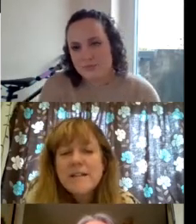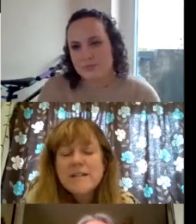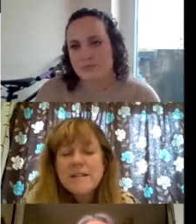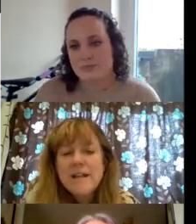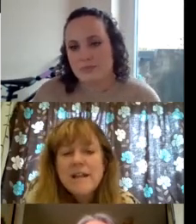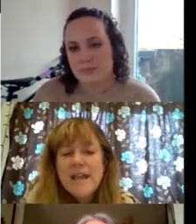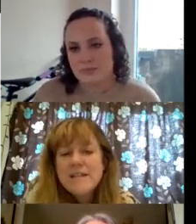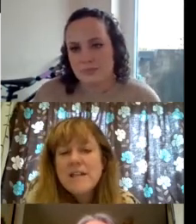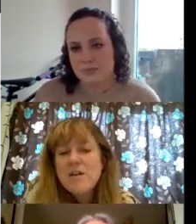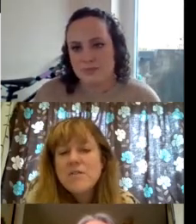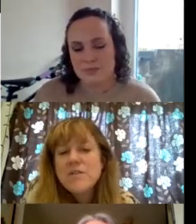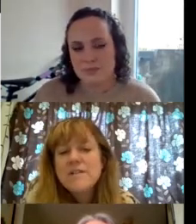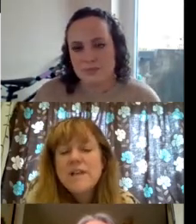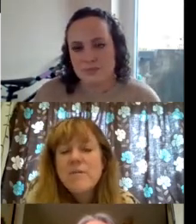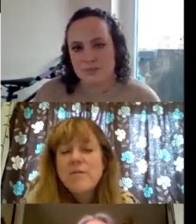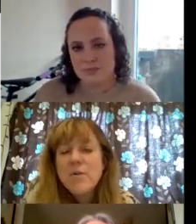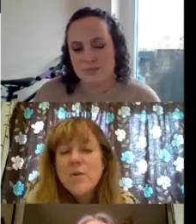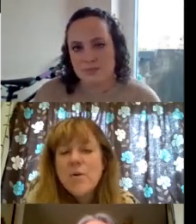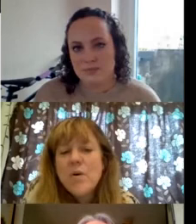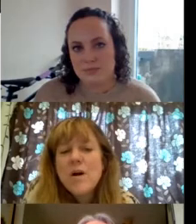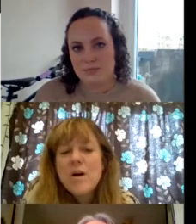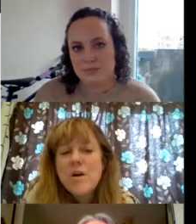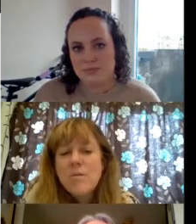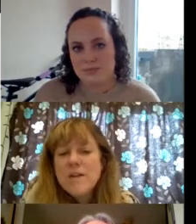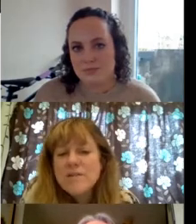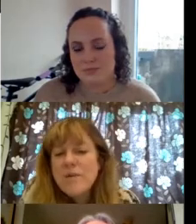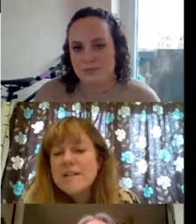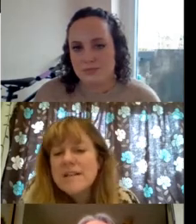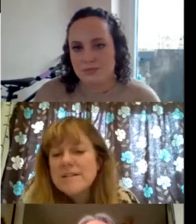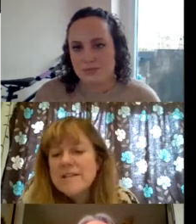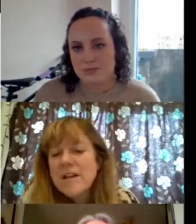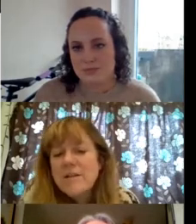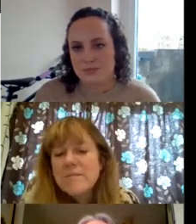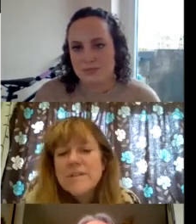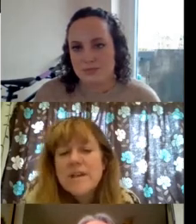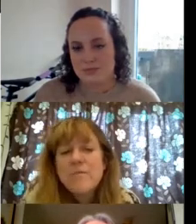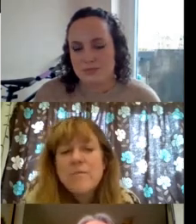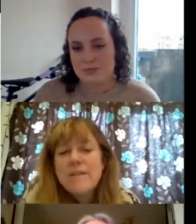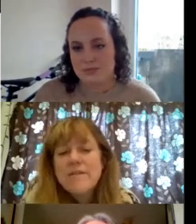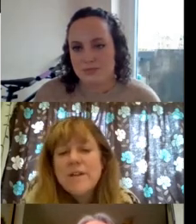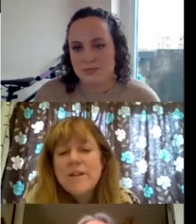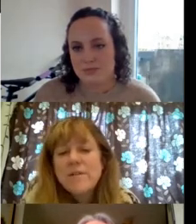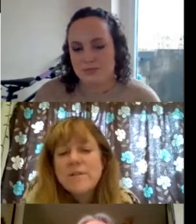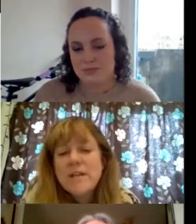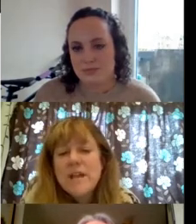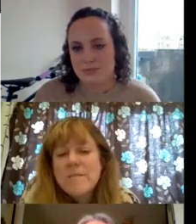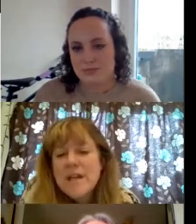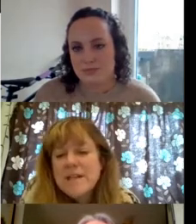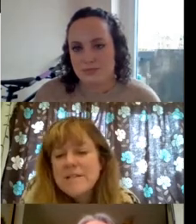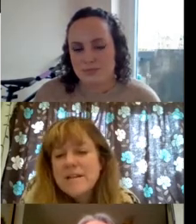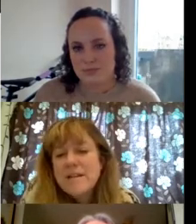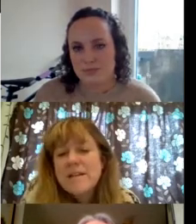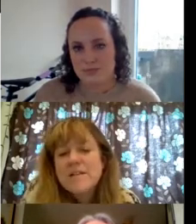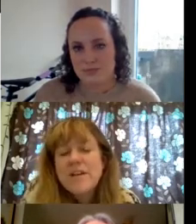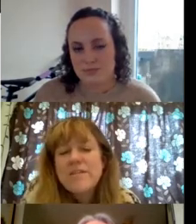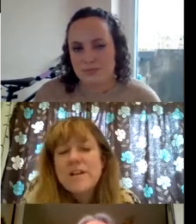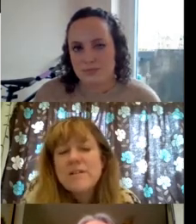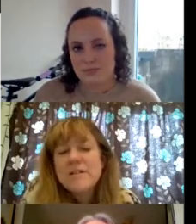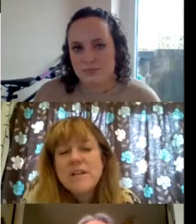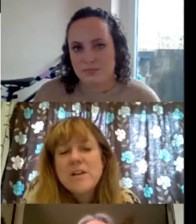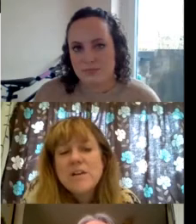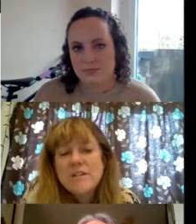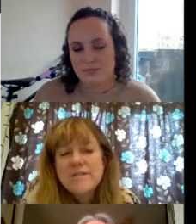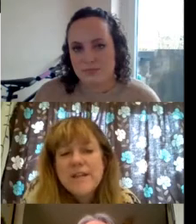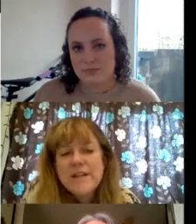and in the 1800s there were 4 West Riding asylums at Wakefield, Menston, Sheffield